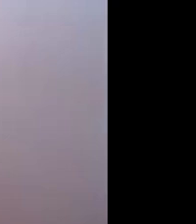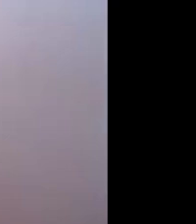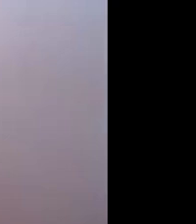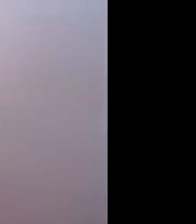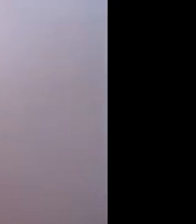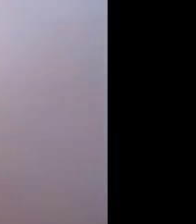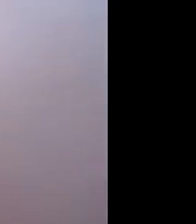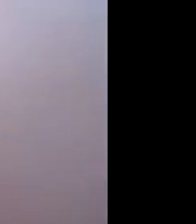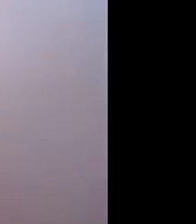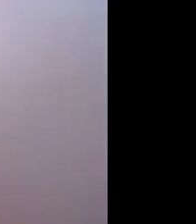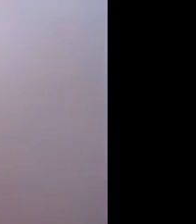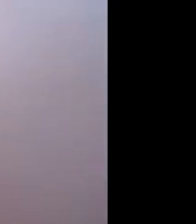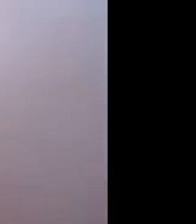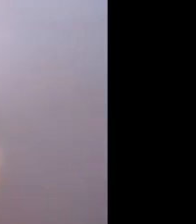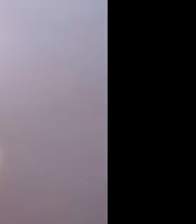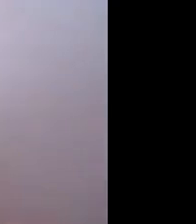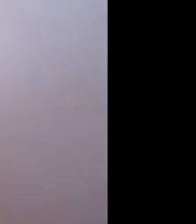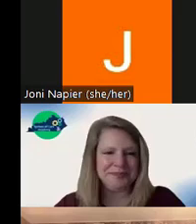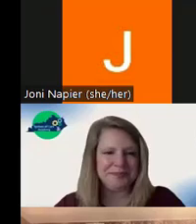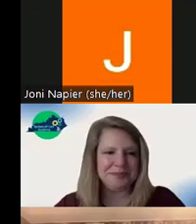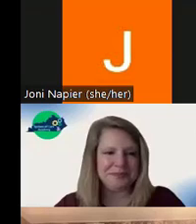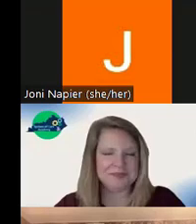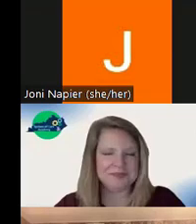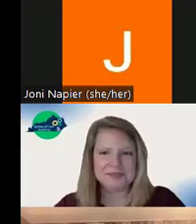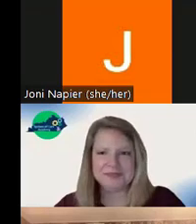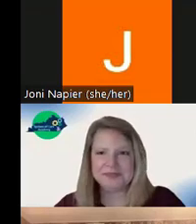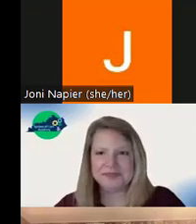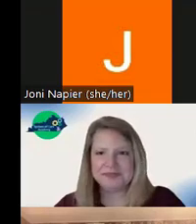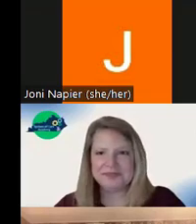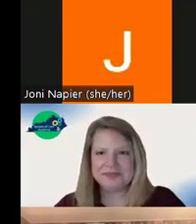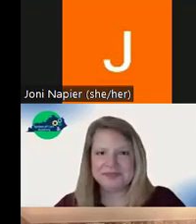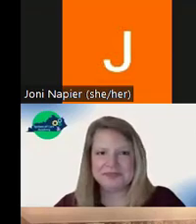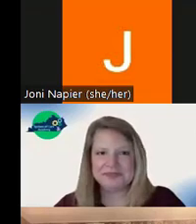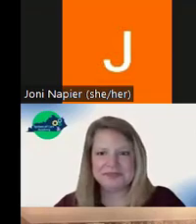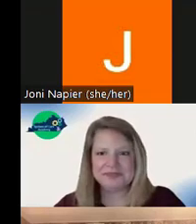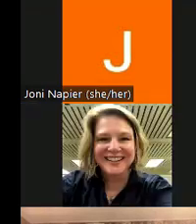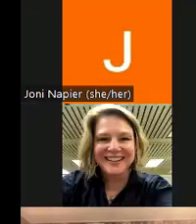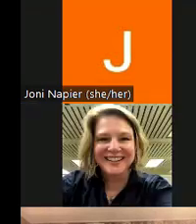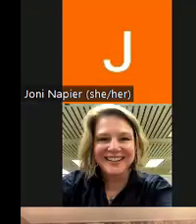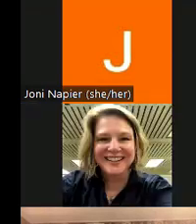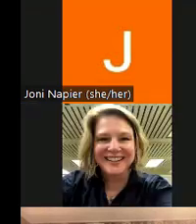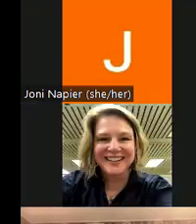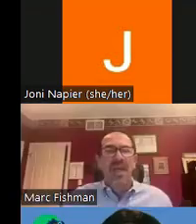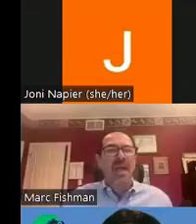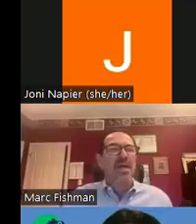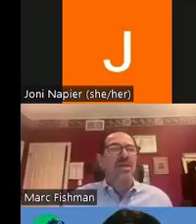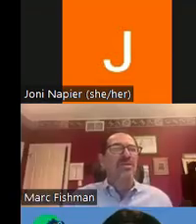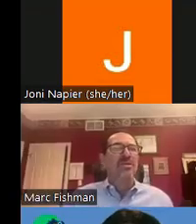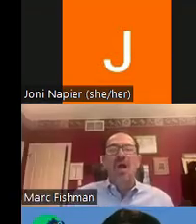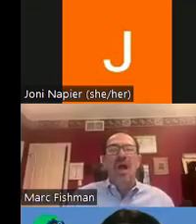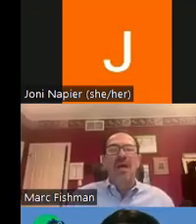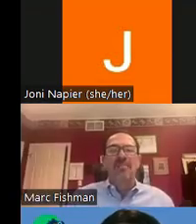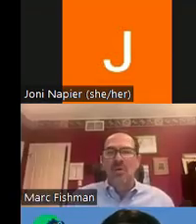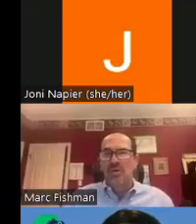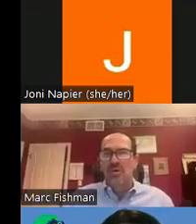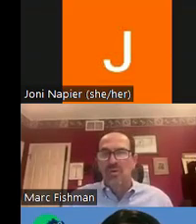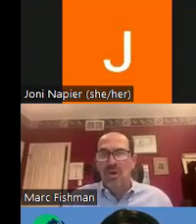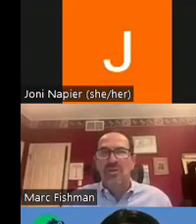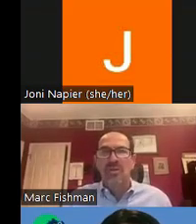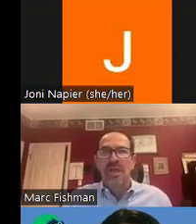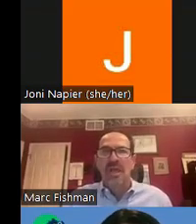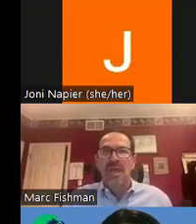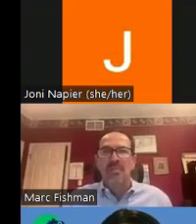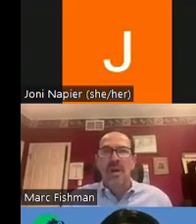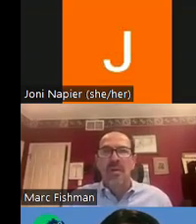Great. Well, thanks so much for that. And it's a pleasure to be here with you guys. And I'm going to